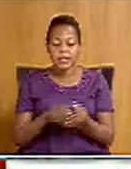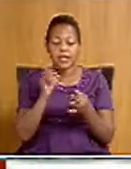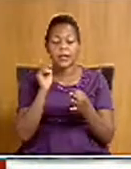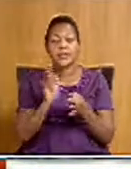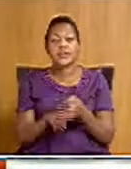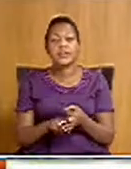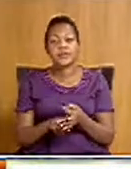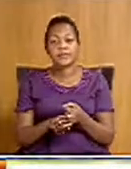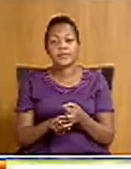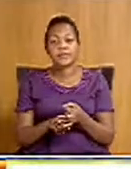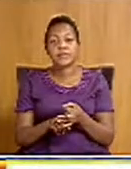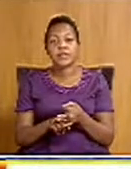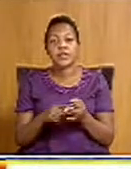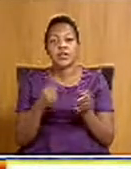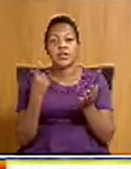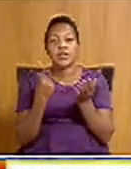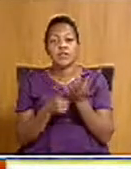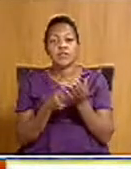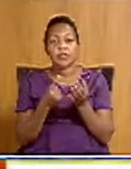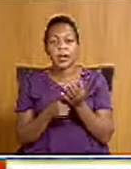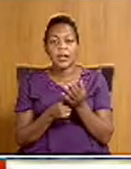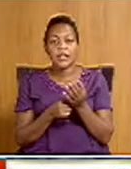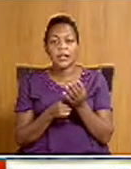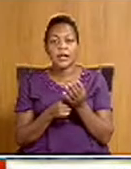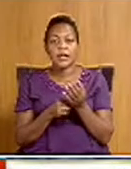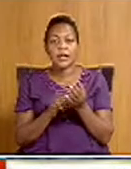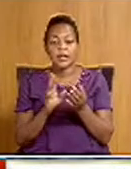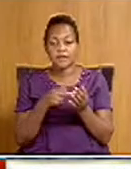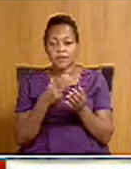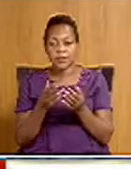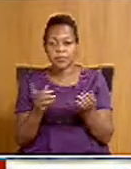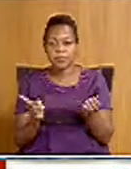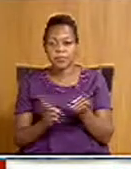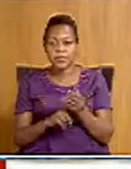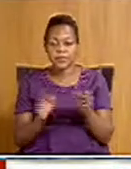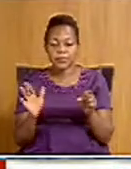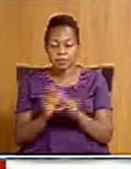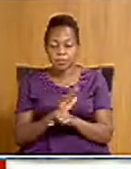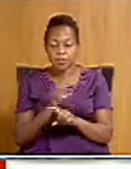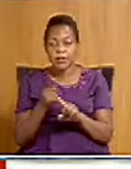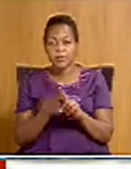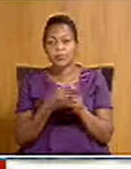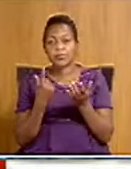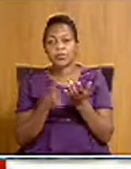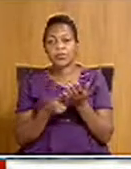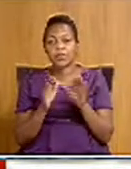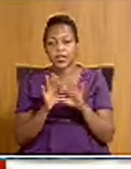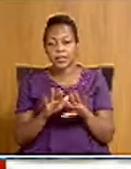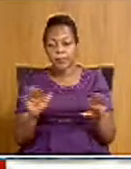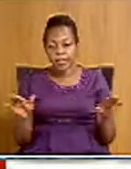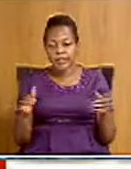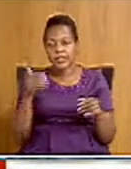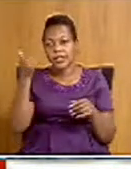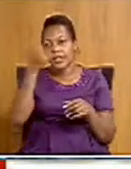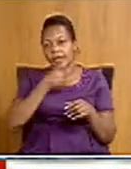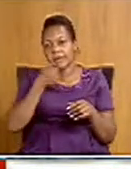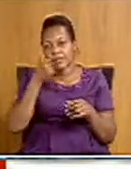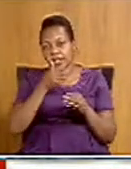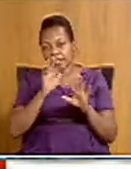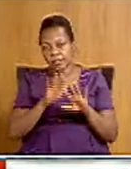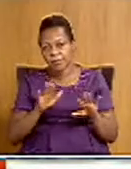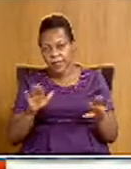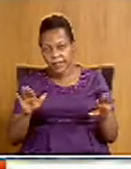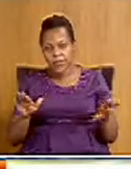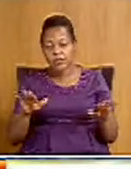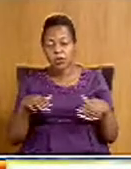3, Ugandans could not, however, benefit fully from the Ugandan market, the African market,